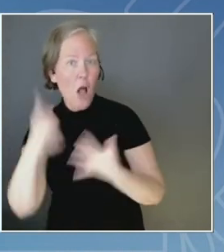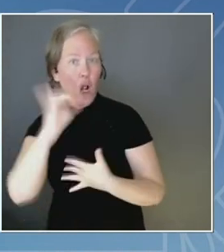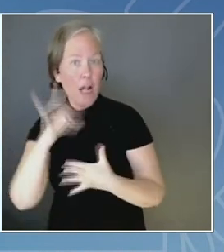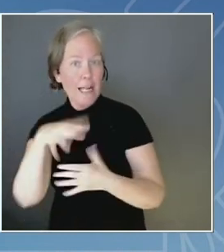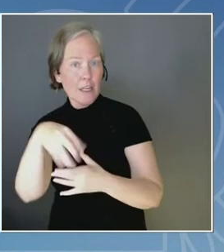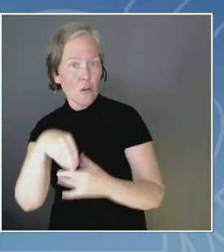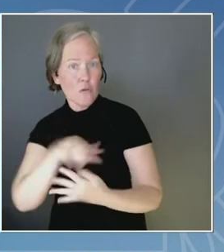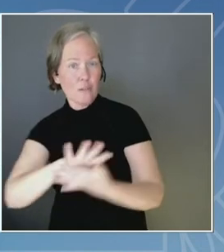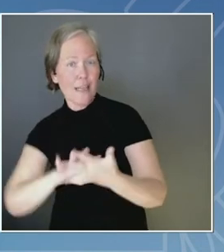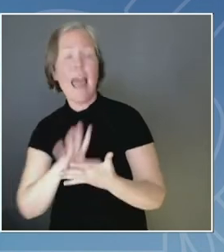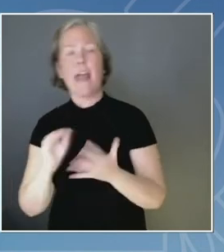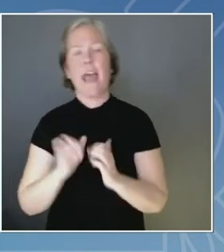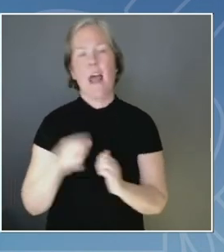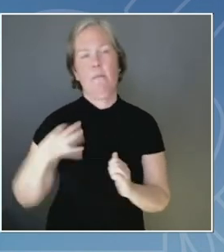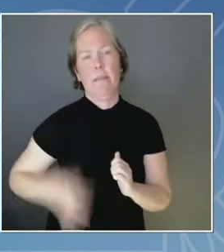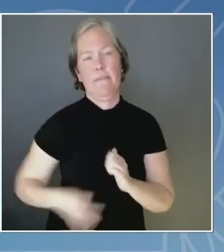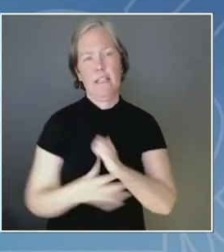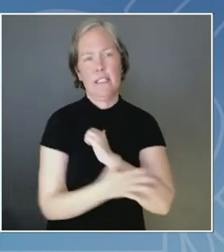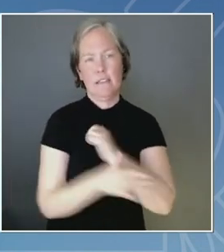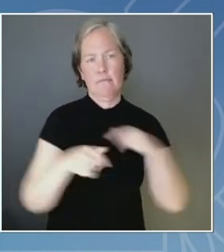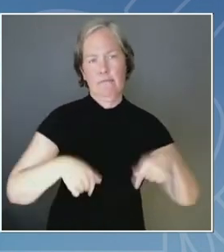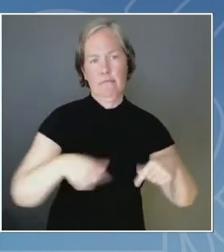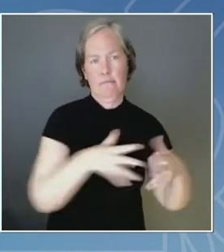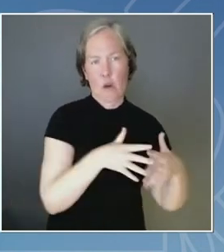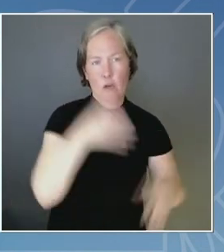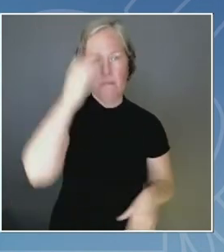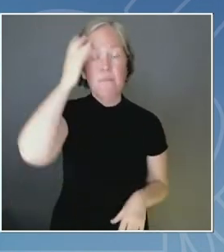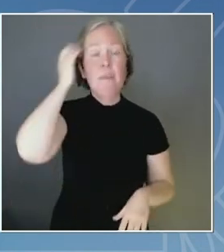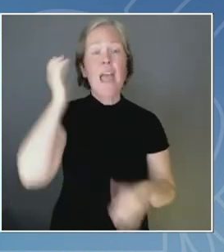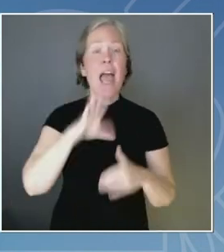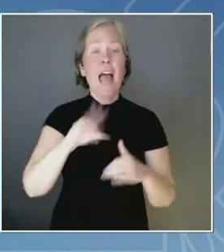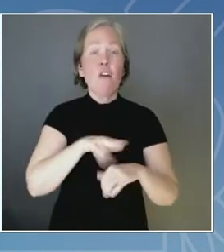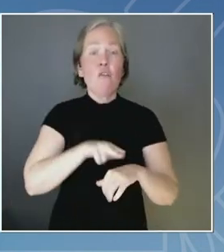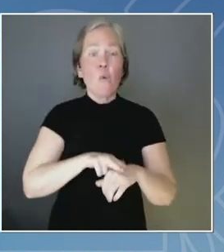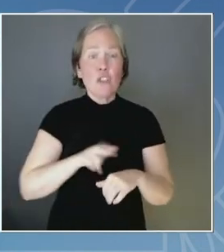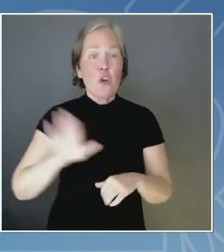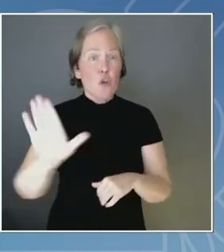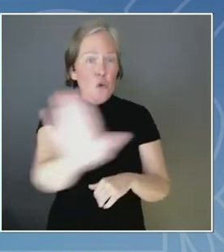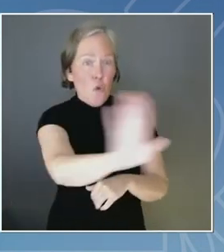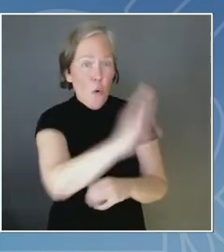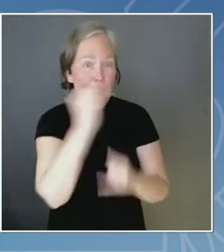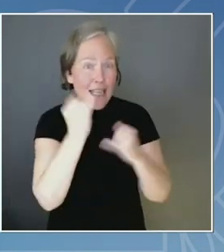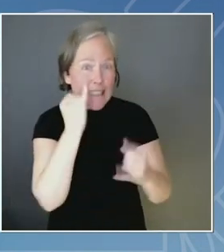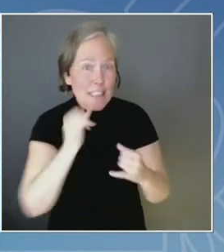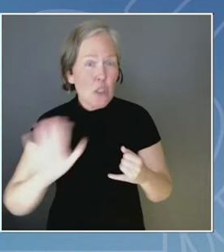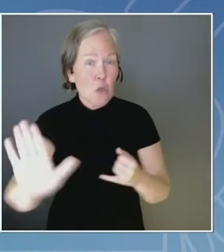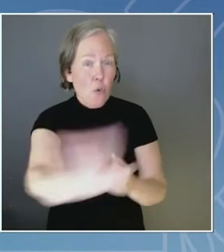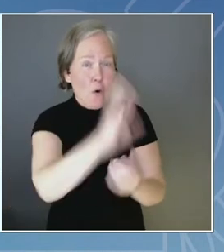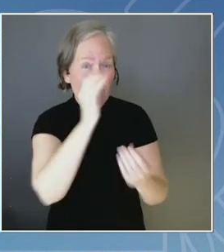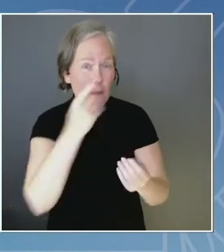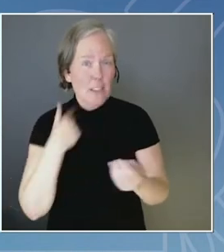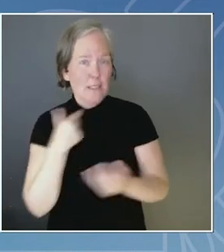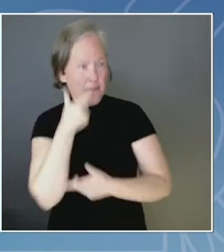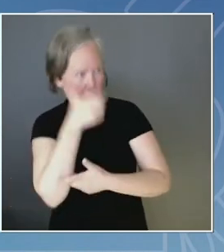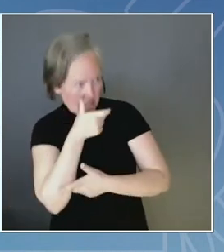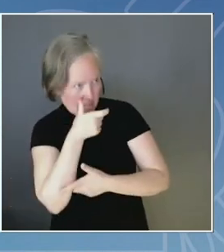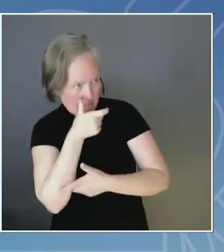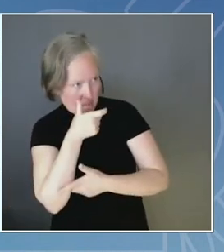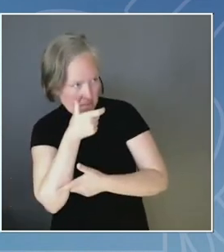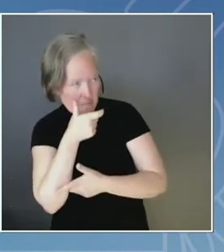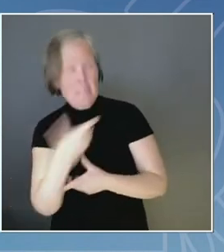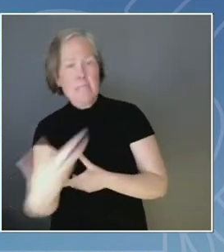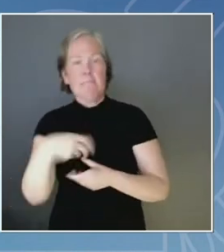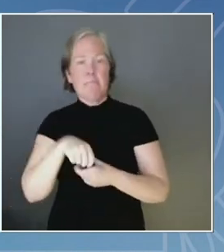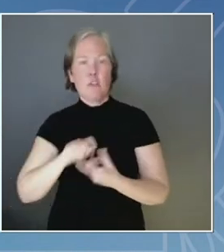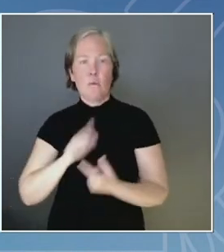course, listening to you and incorporating your ideas into our work. As Richard mentioned at the top, later this